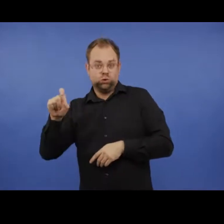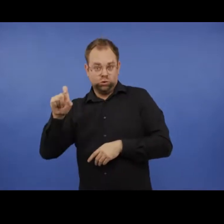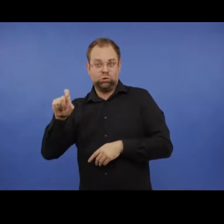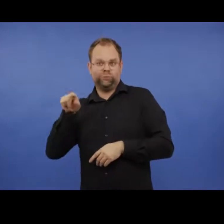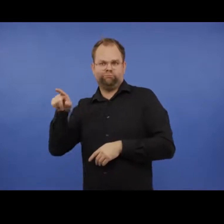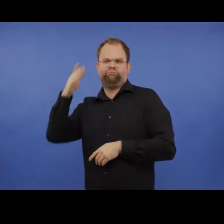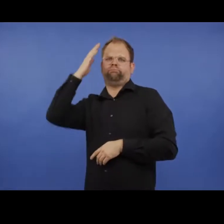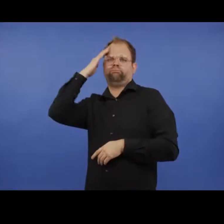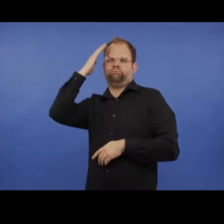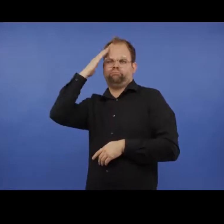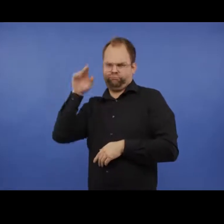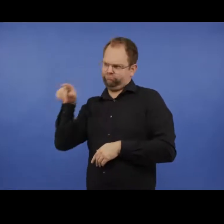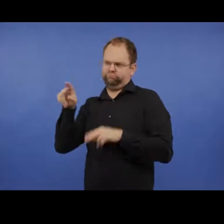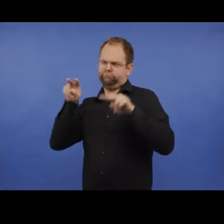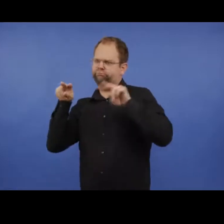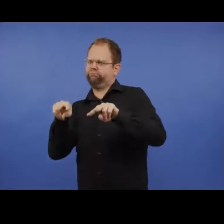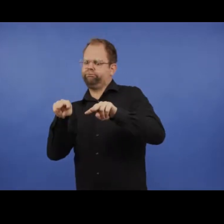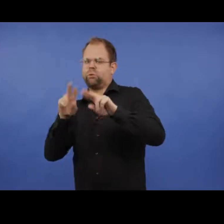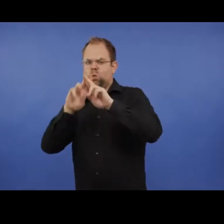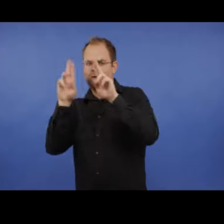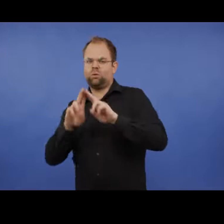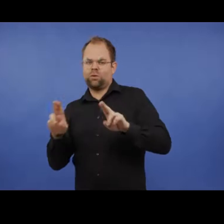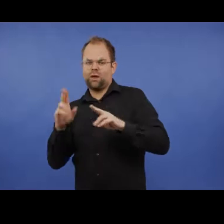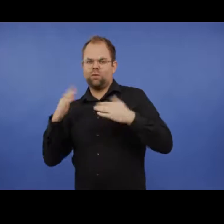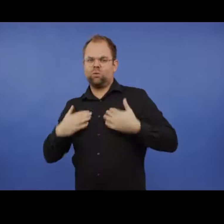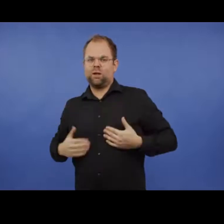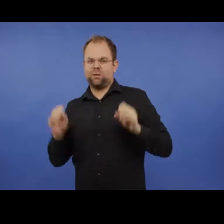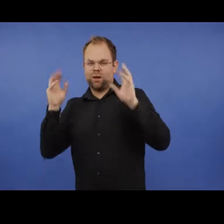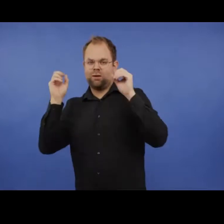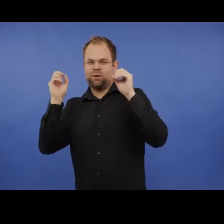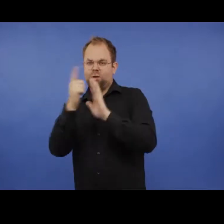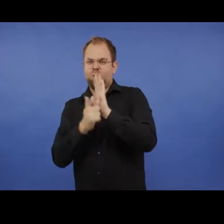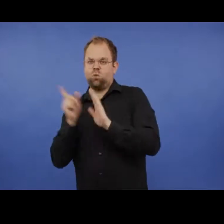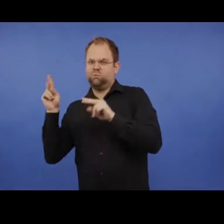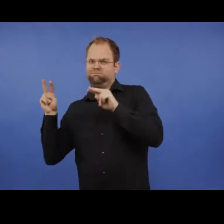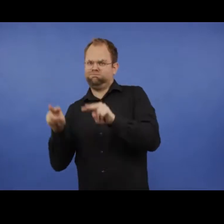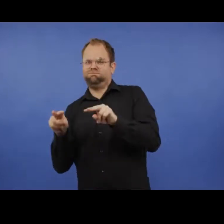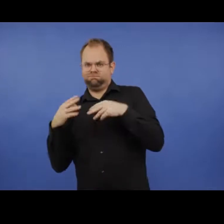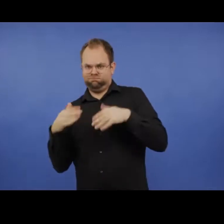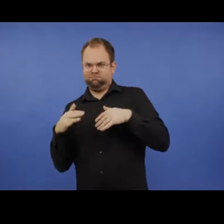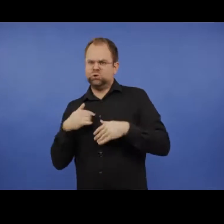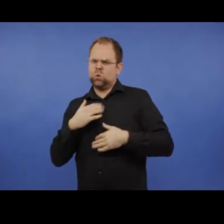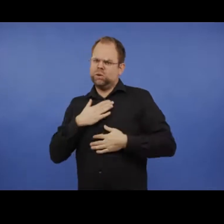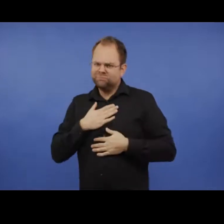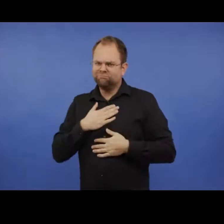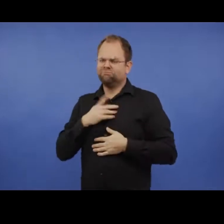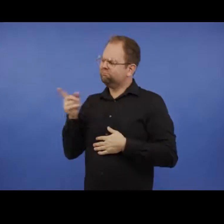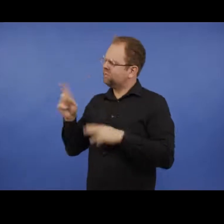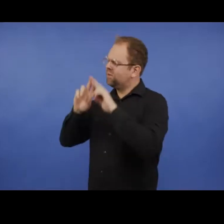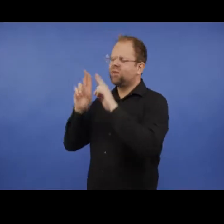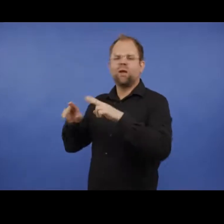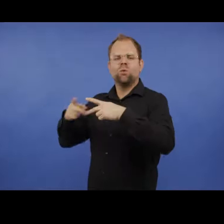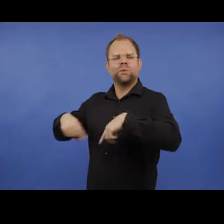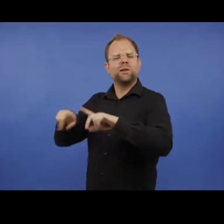to the International Committee of the Red Cross, and then Alexander Breitinger, who's Legal Advisor to the ICRC. You're